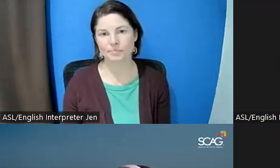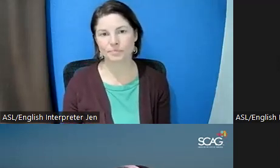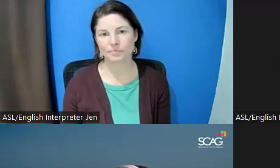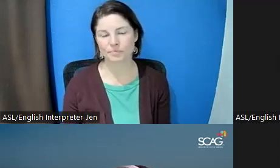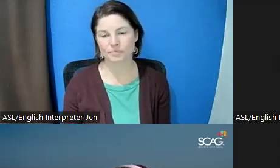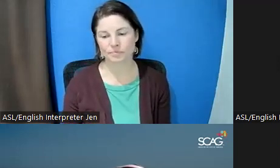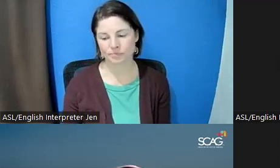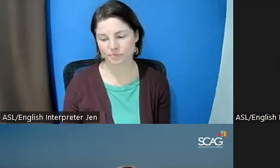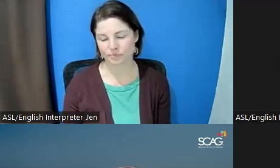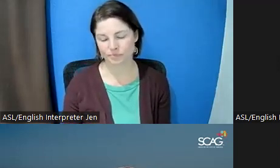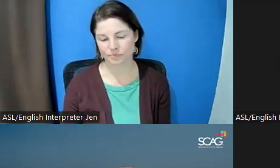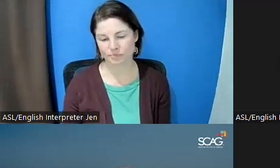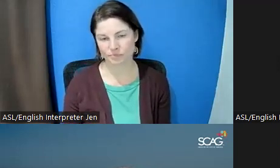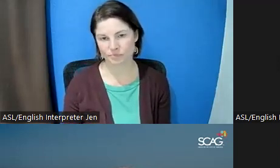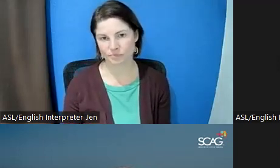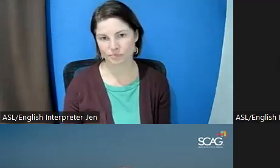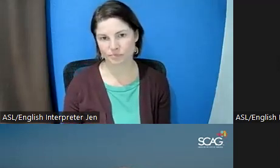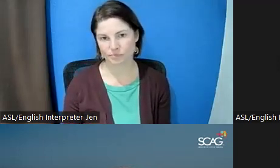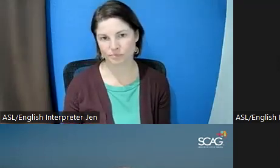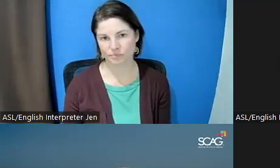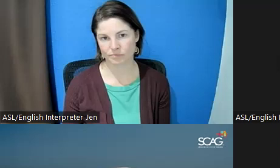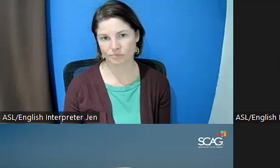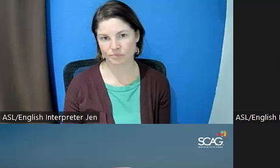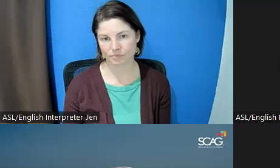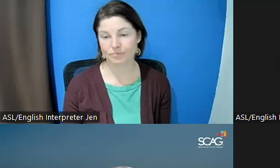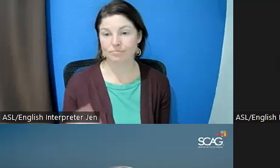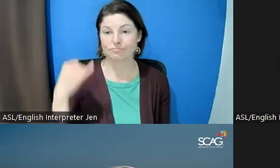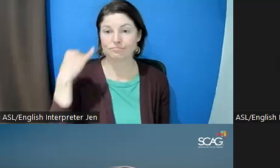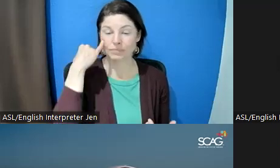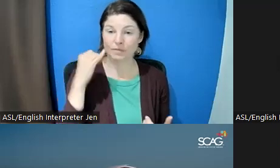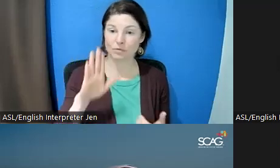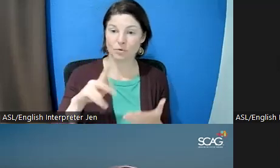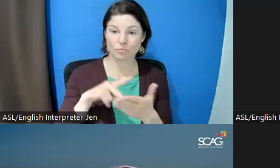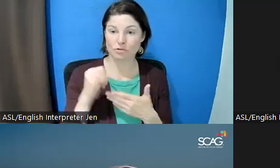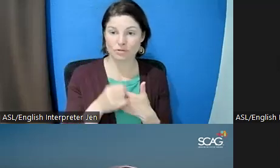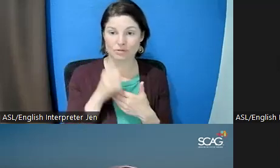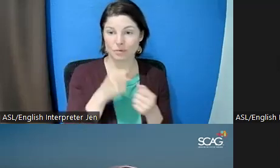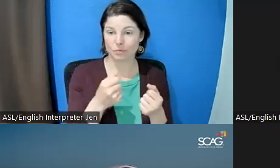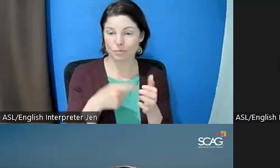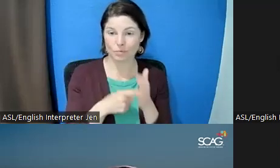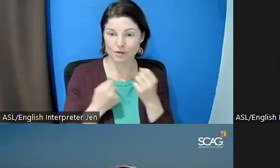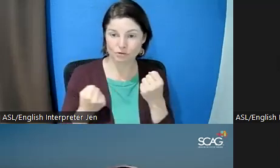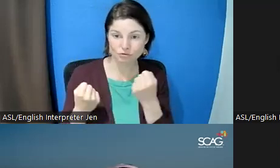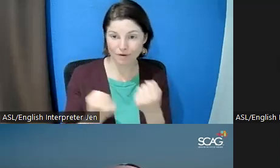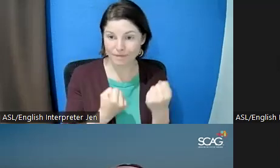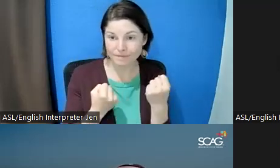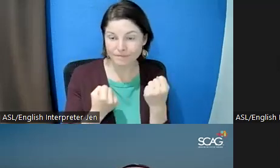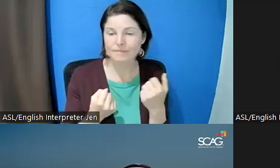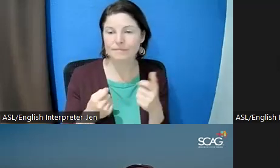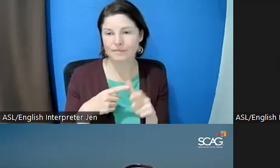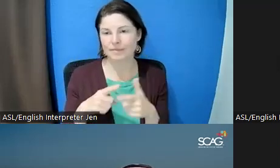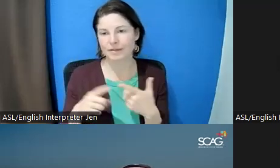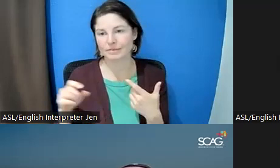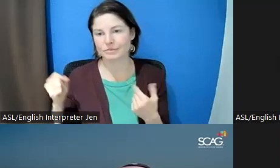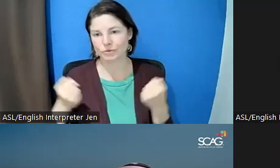of the work of your project, very likely you will not need automobile insurance. The application provides a